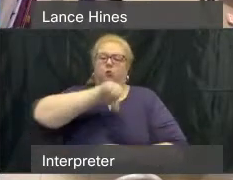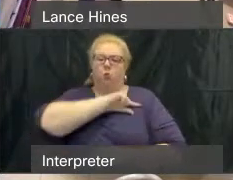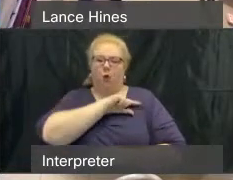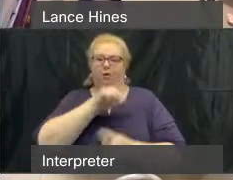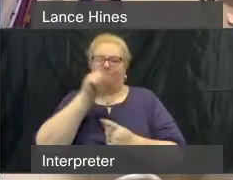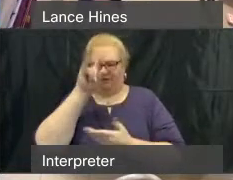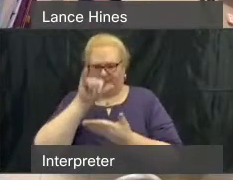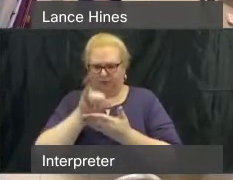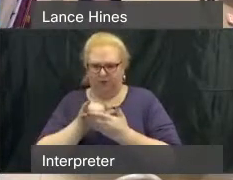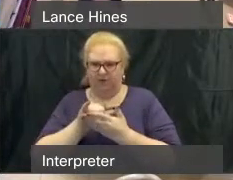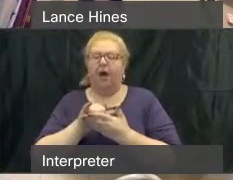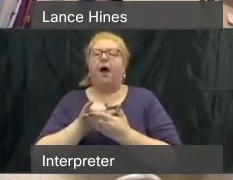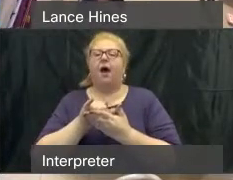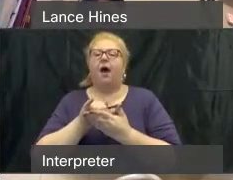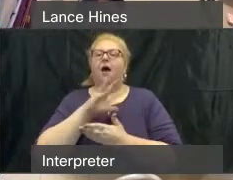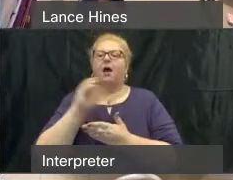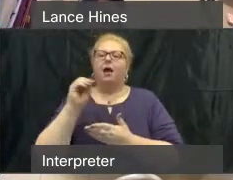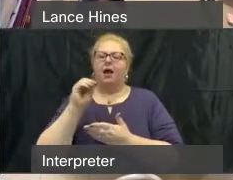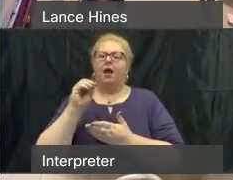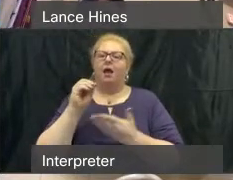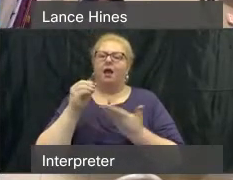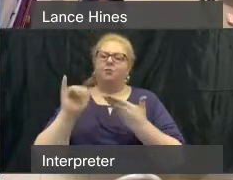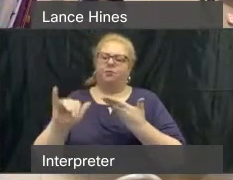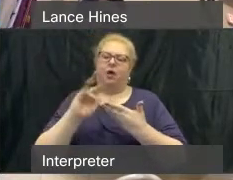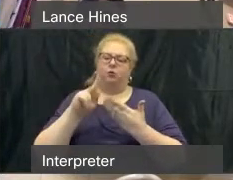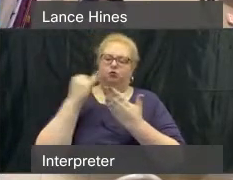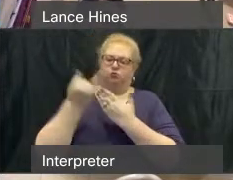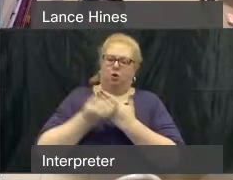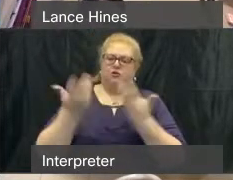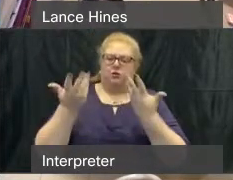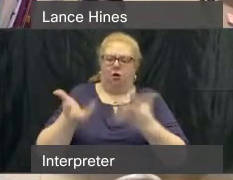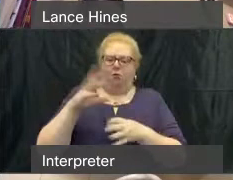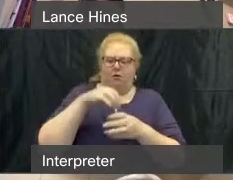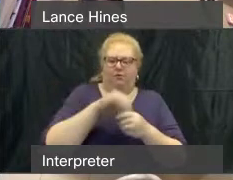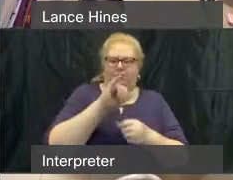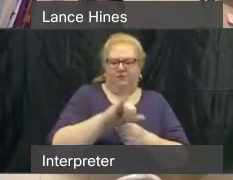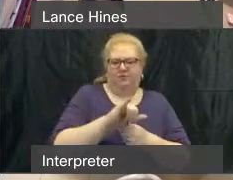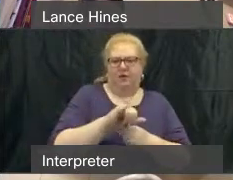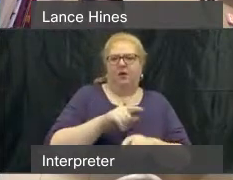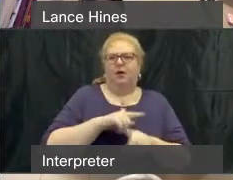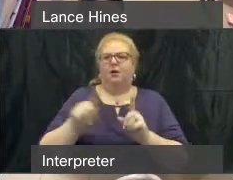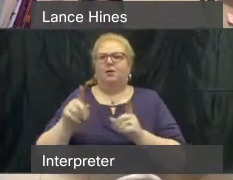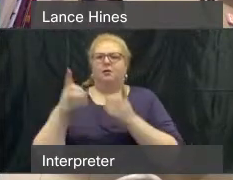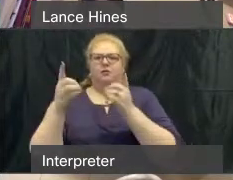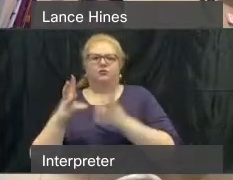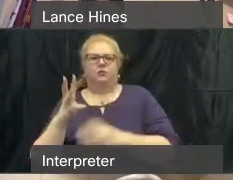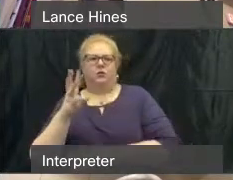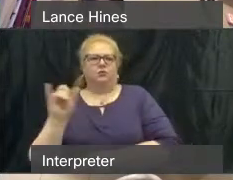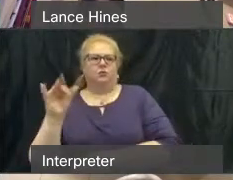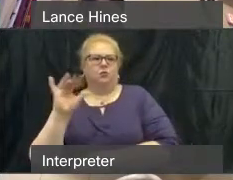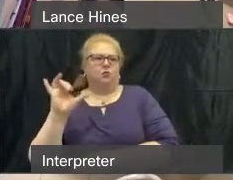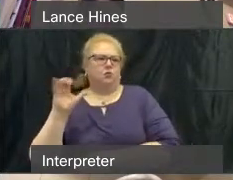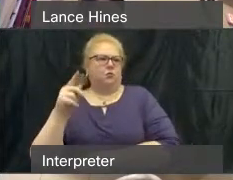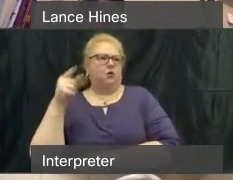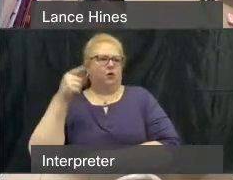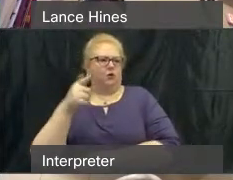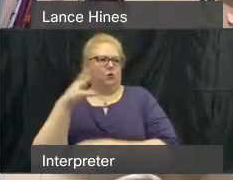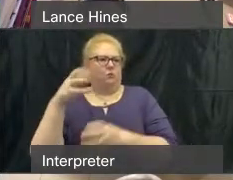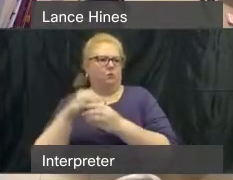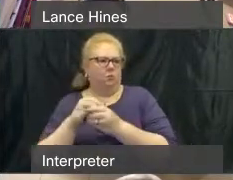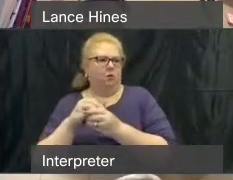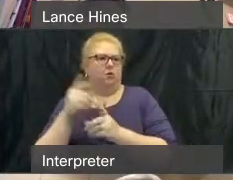will be funded. So there are projects already a part of that process, but Director Wyrick, you're a part of the target community